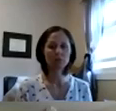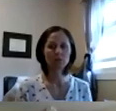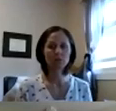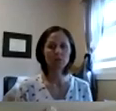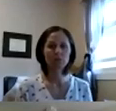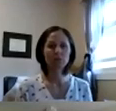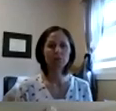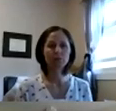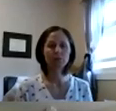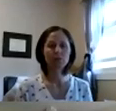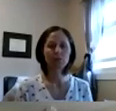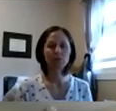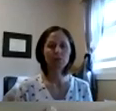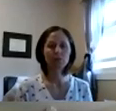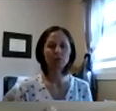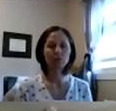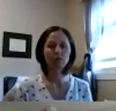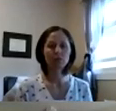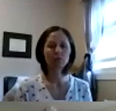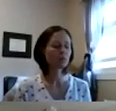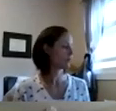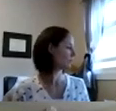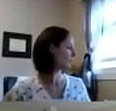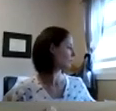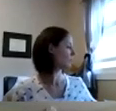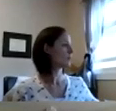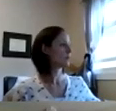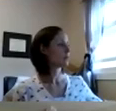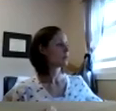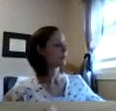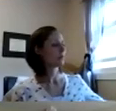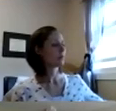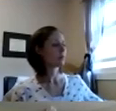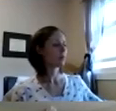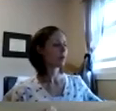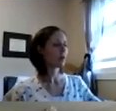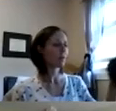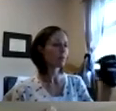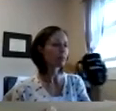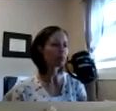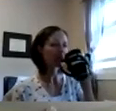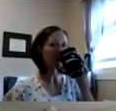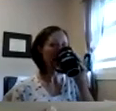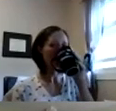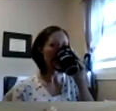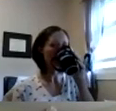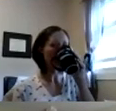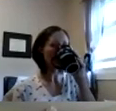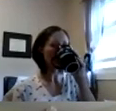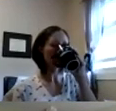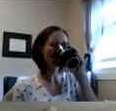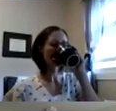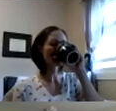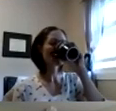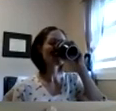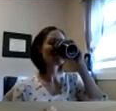at. I also want to thank all the participants who are joining us today. So before we dive in and talk a little bit about